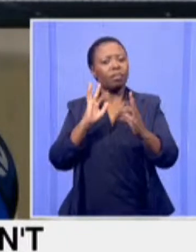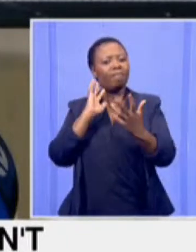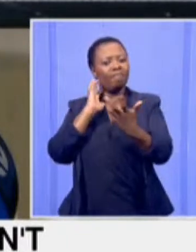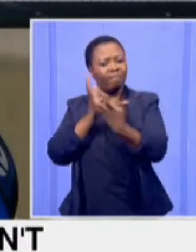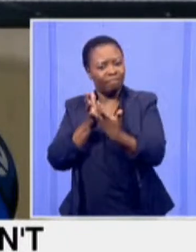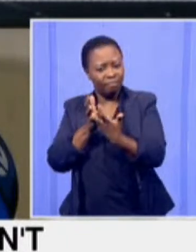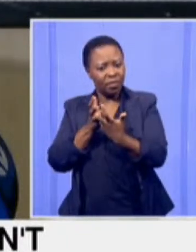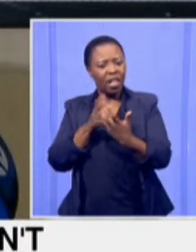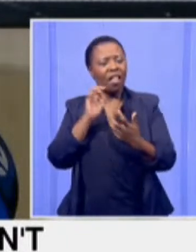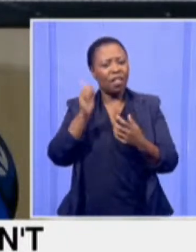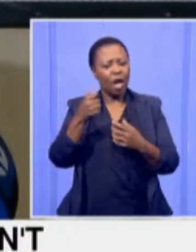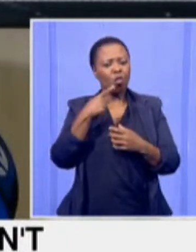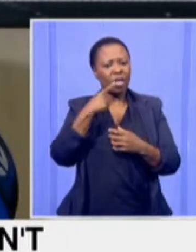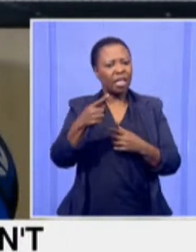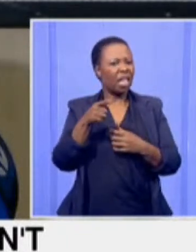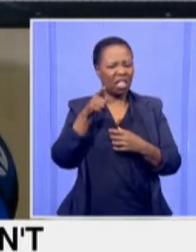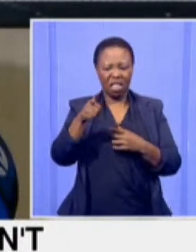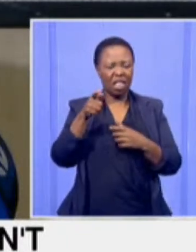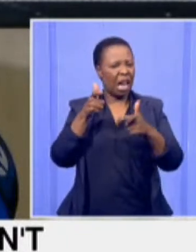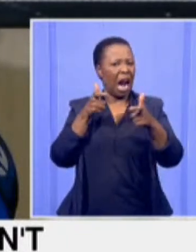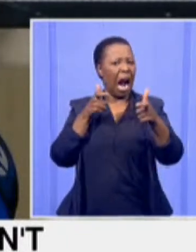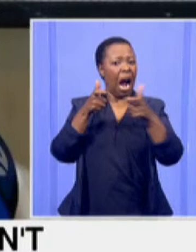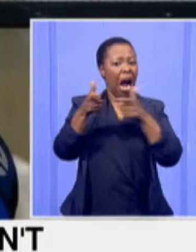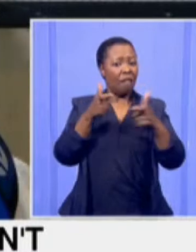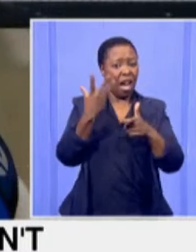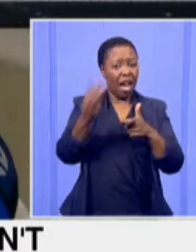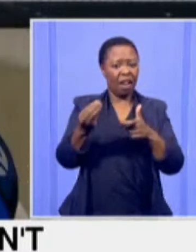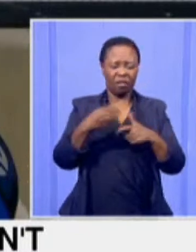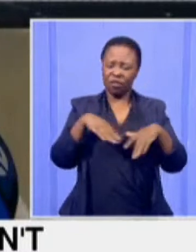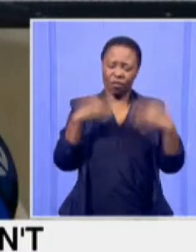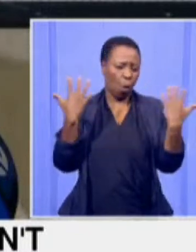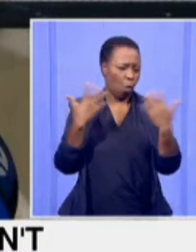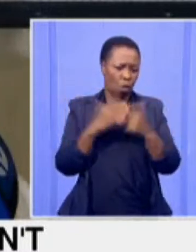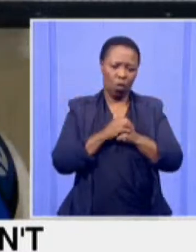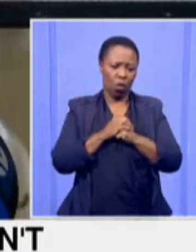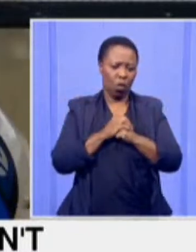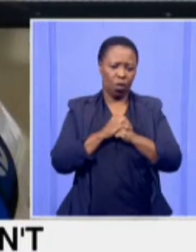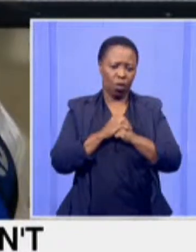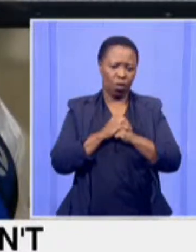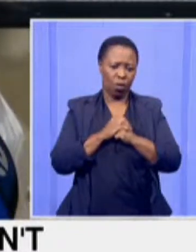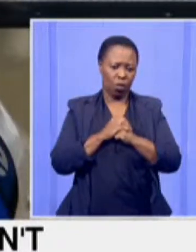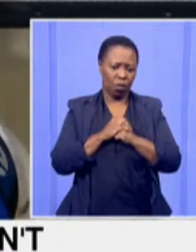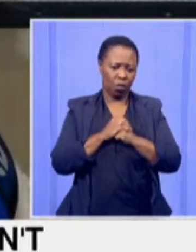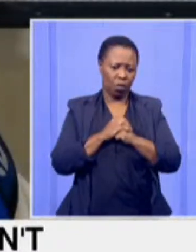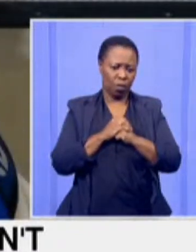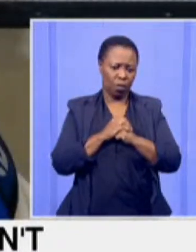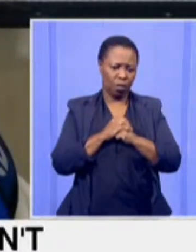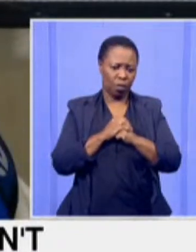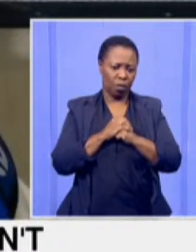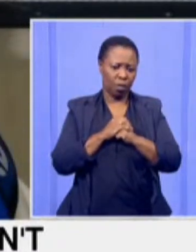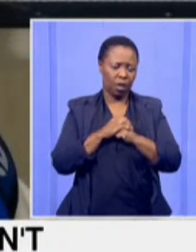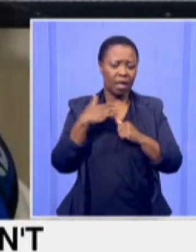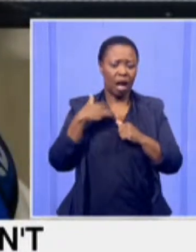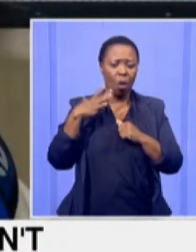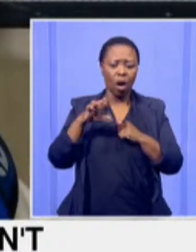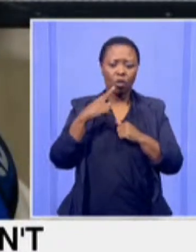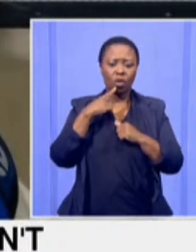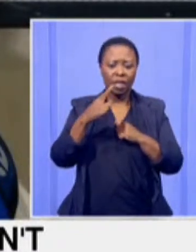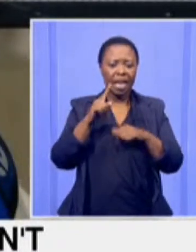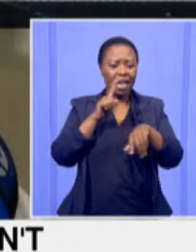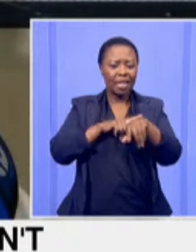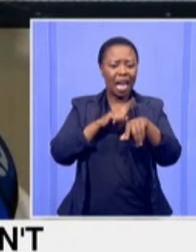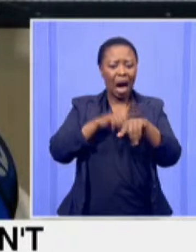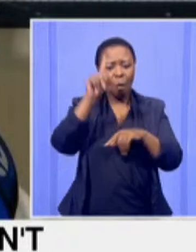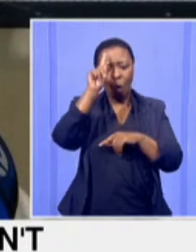ungovernable. I want to say that at 1 o'clock,